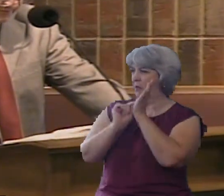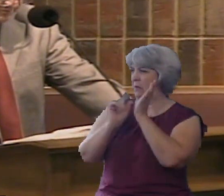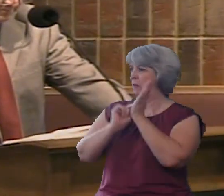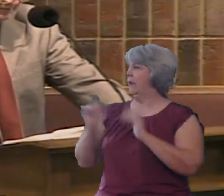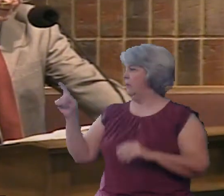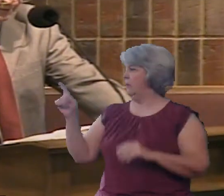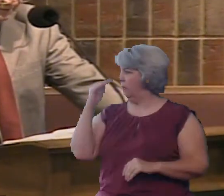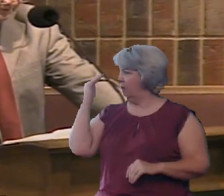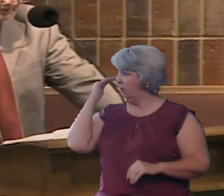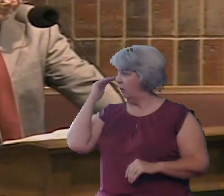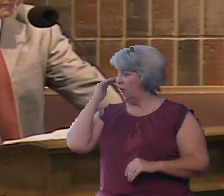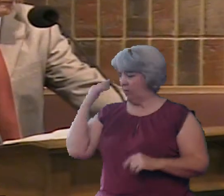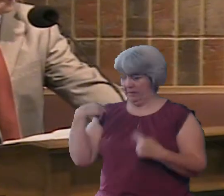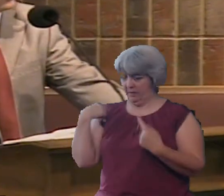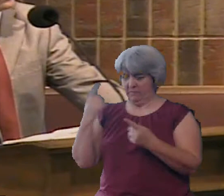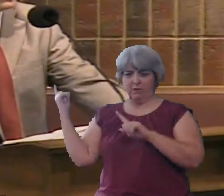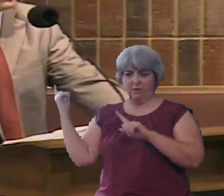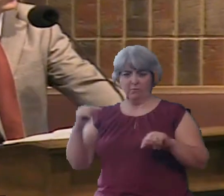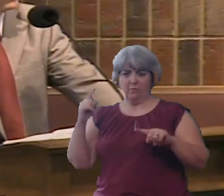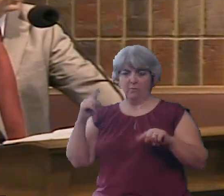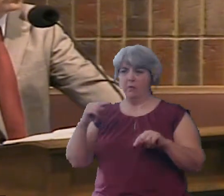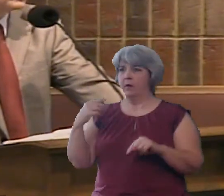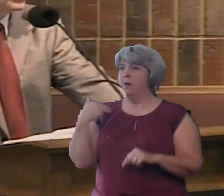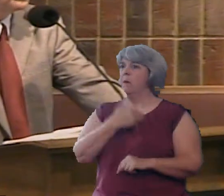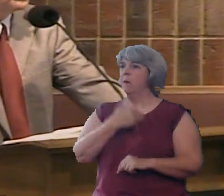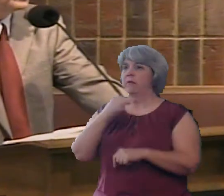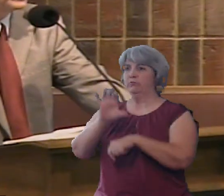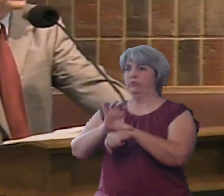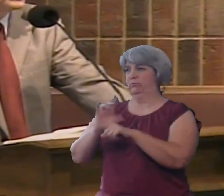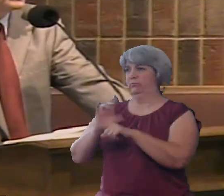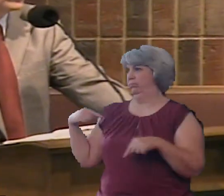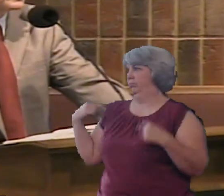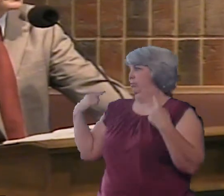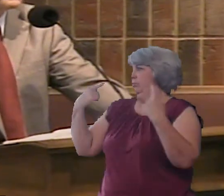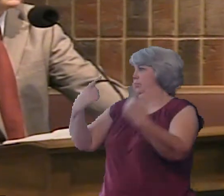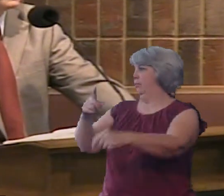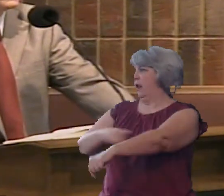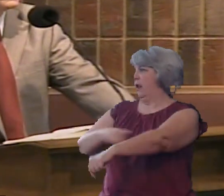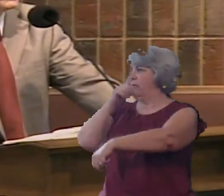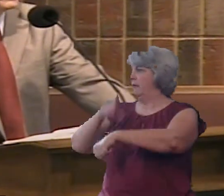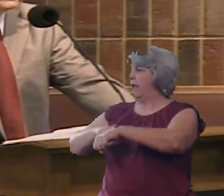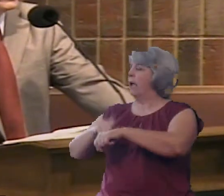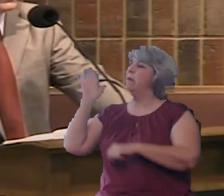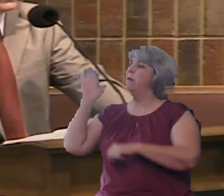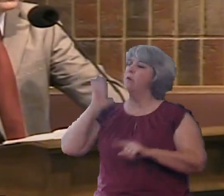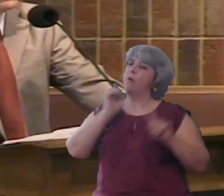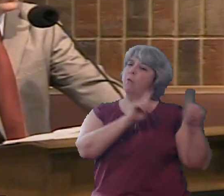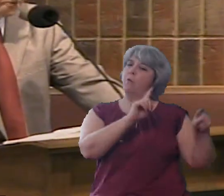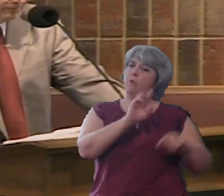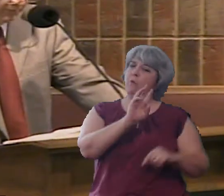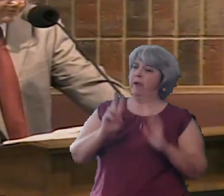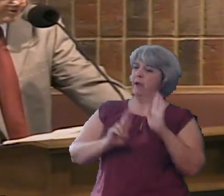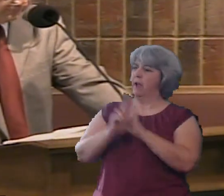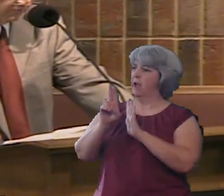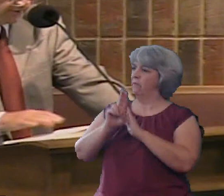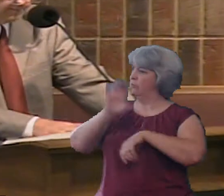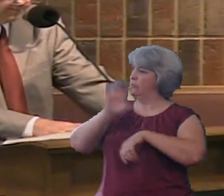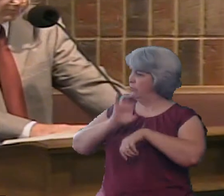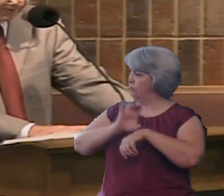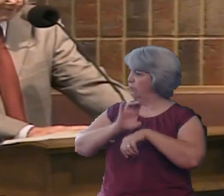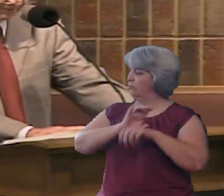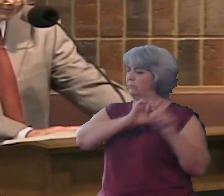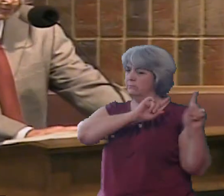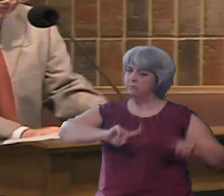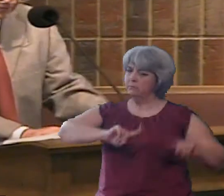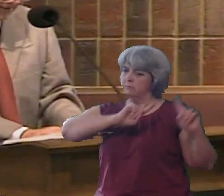And he's been attending, been a member of the Lord's body a long time, but he's been attending West Huntsville and visited with us several times